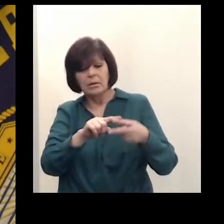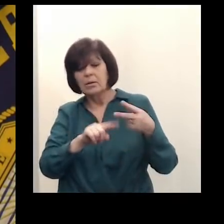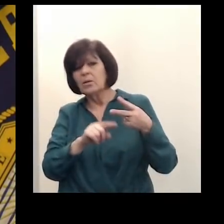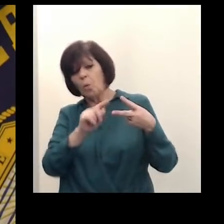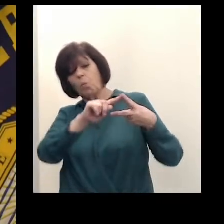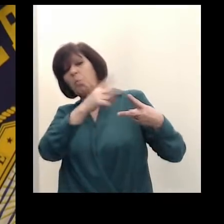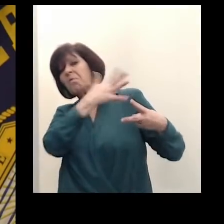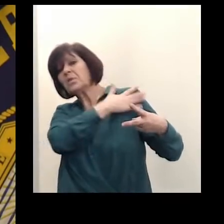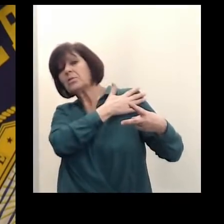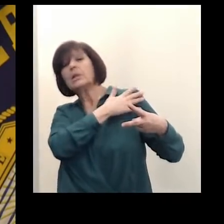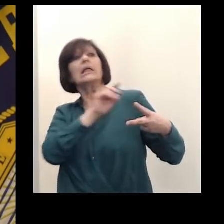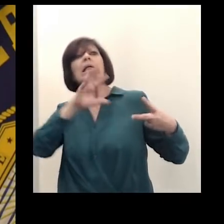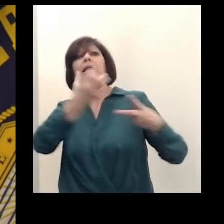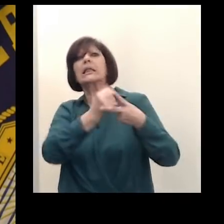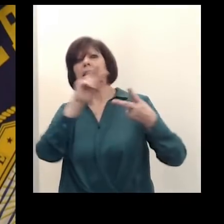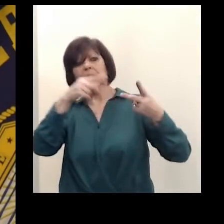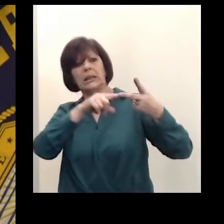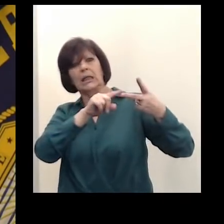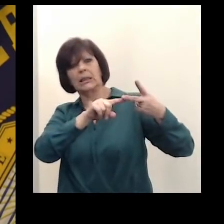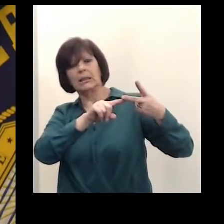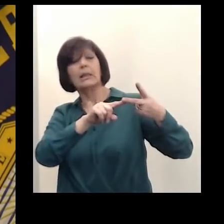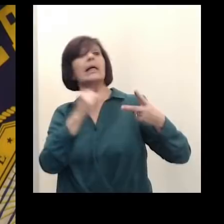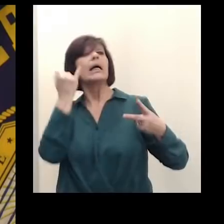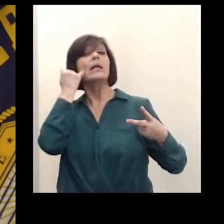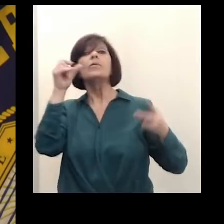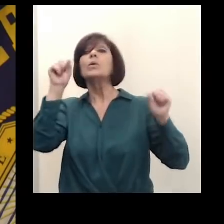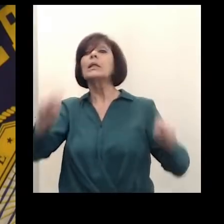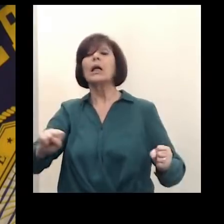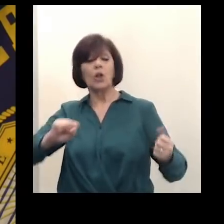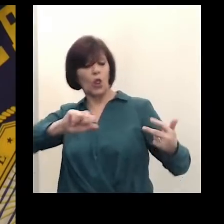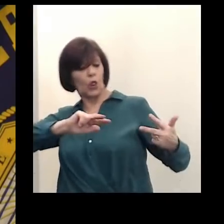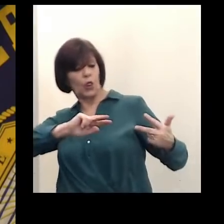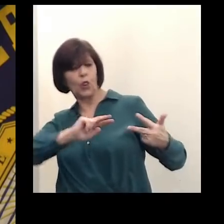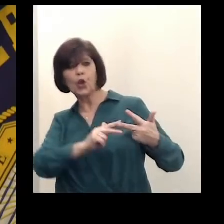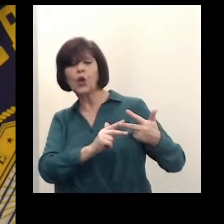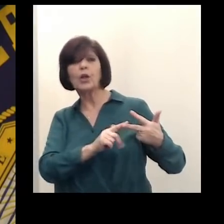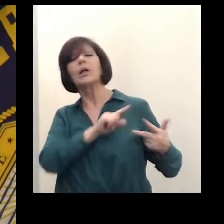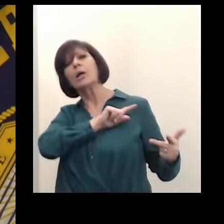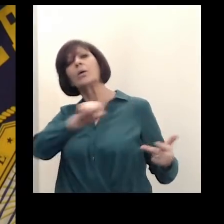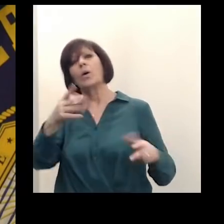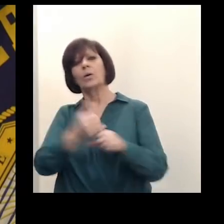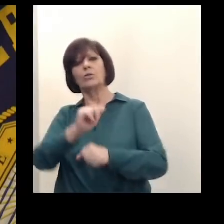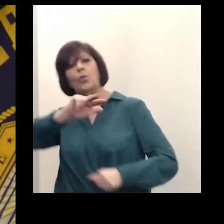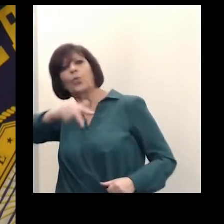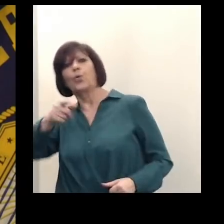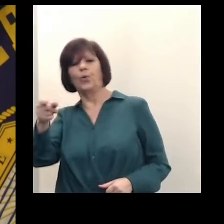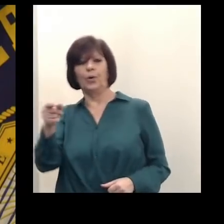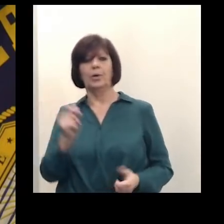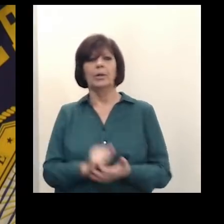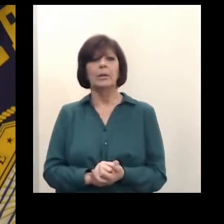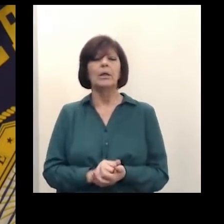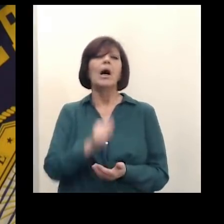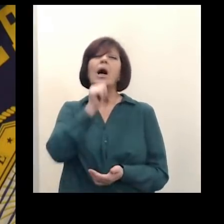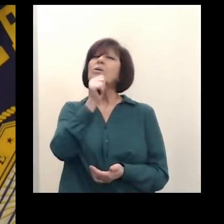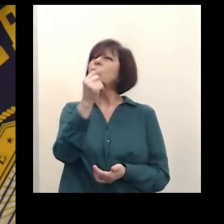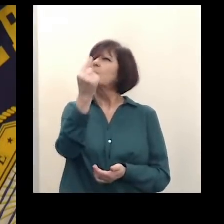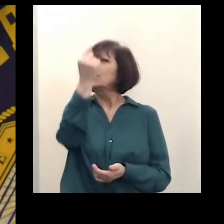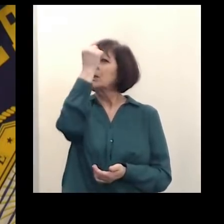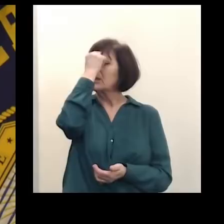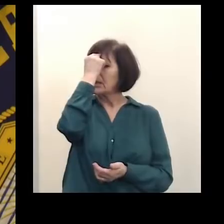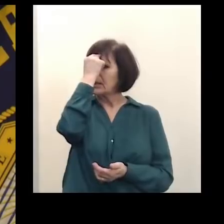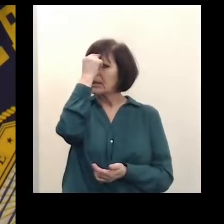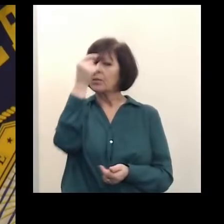please get that second shot. And if you're eligible for a booster, please get that booster. I don't think we've been letting